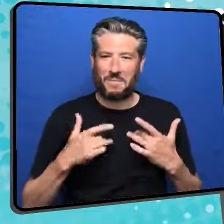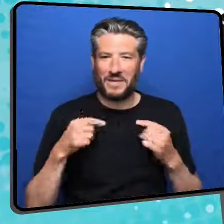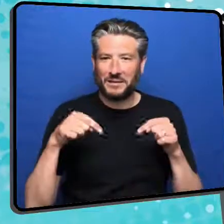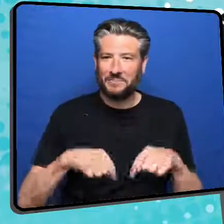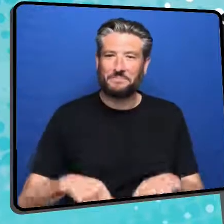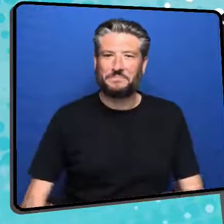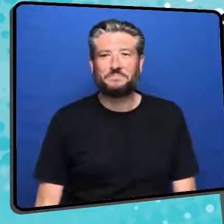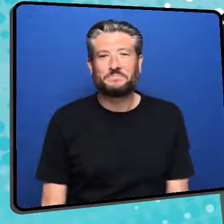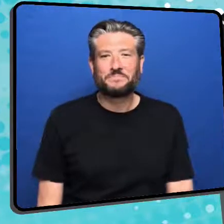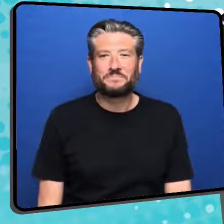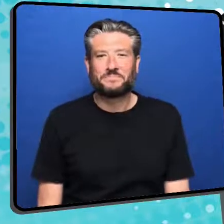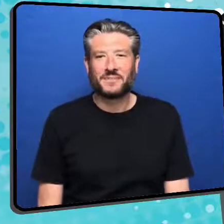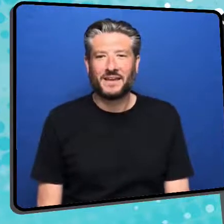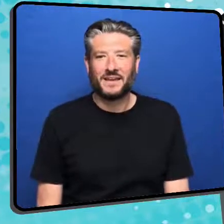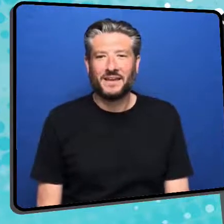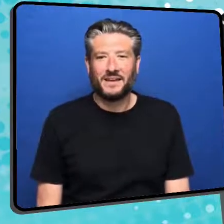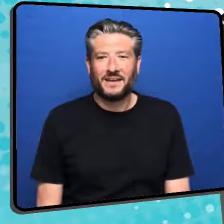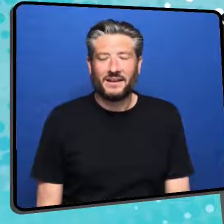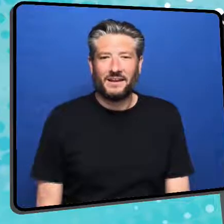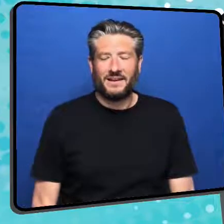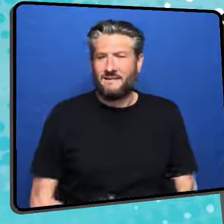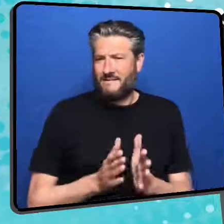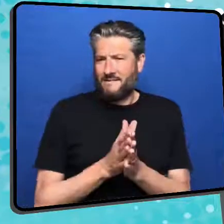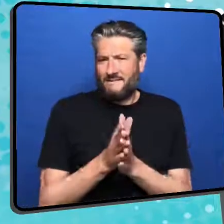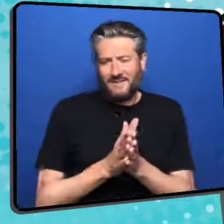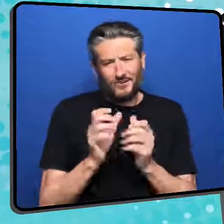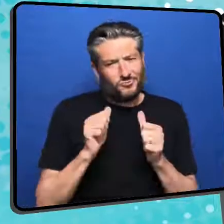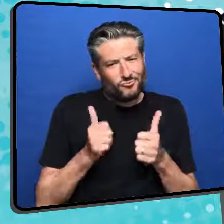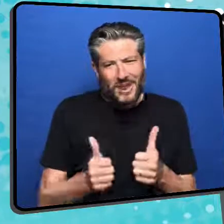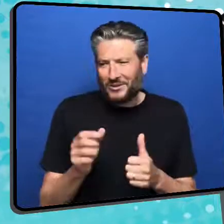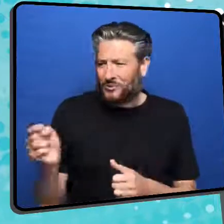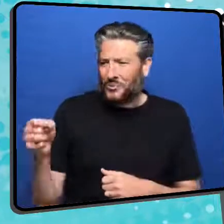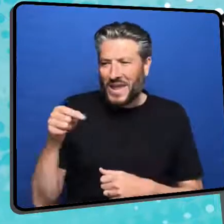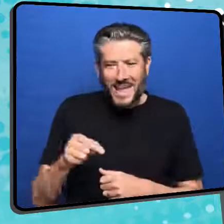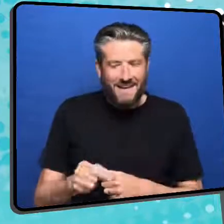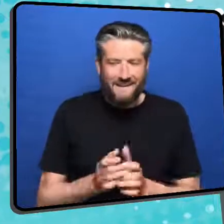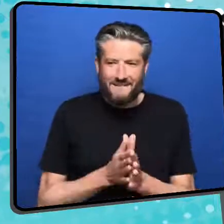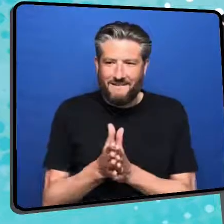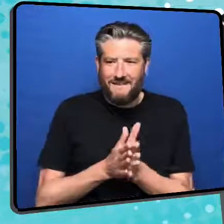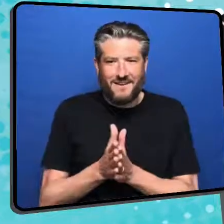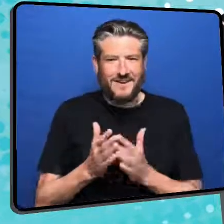It is so great to have you. Thank you so much for joining us.